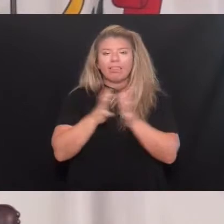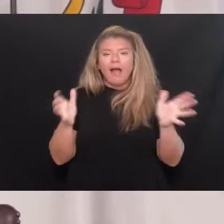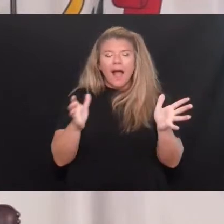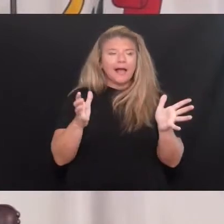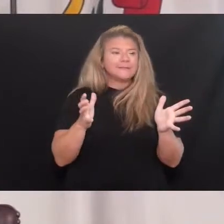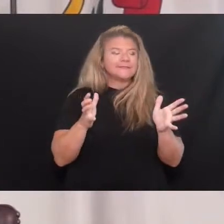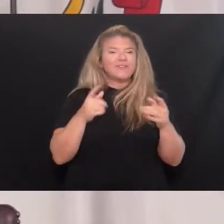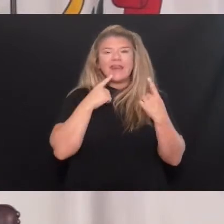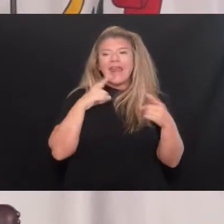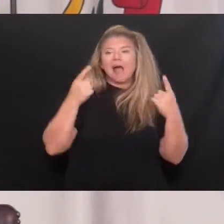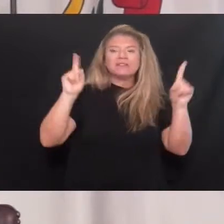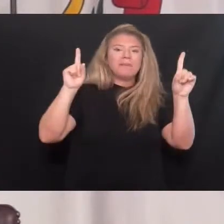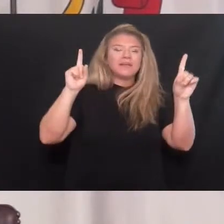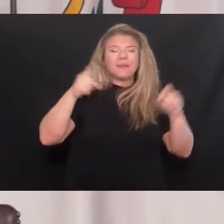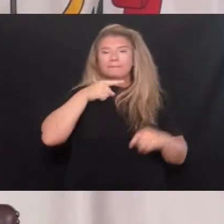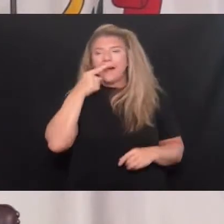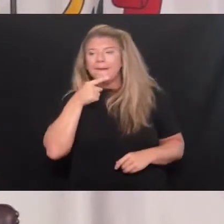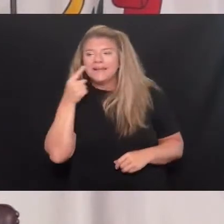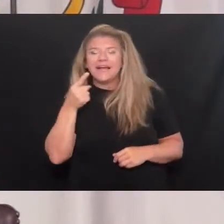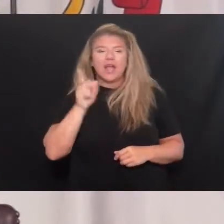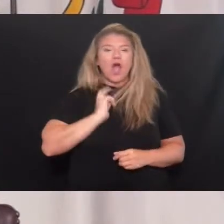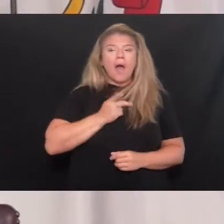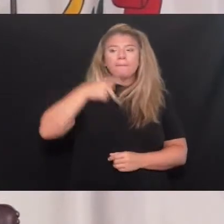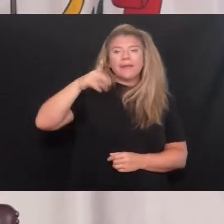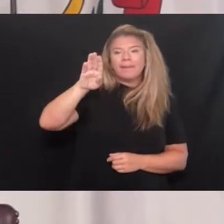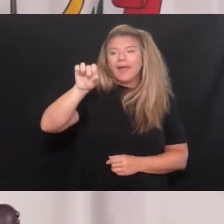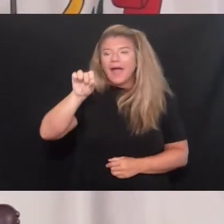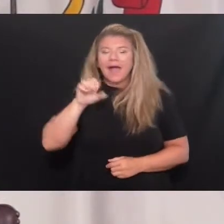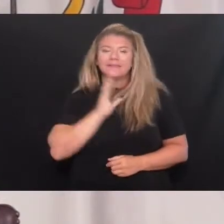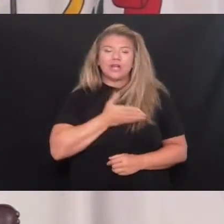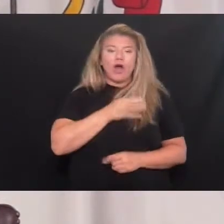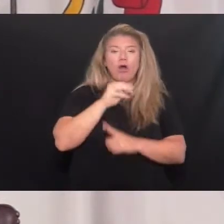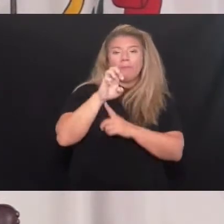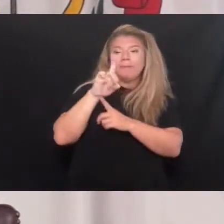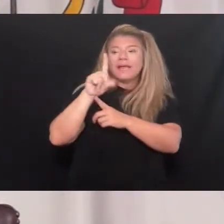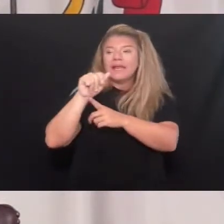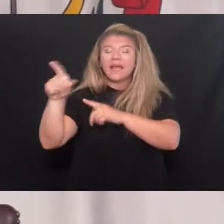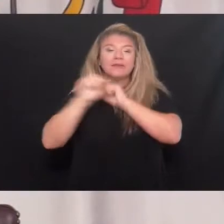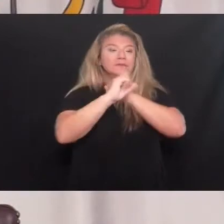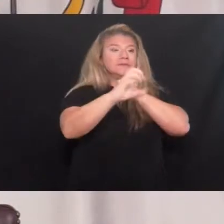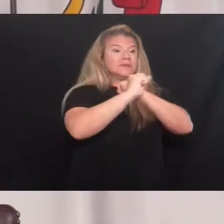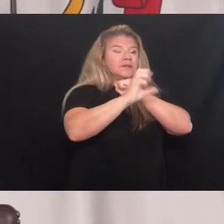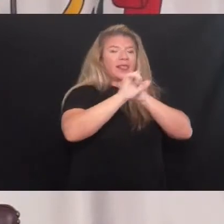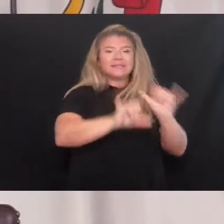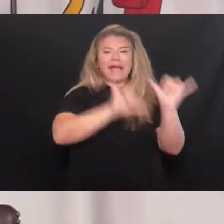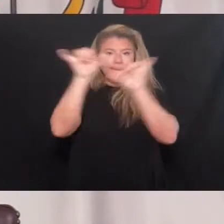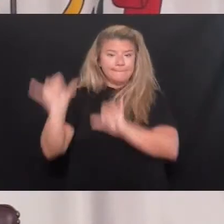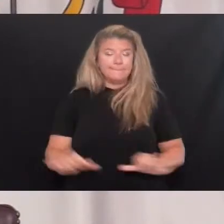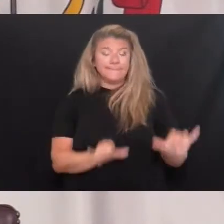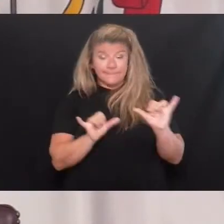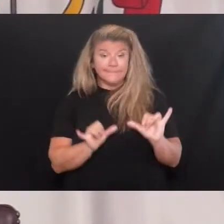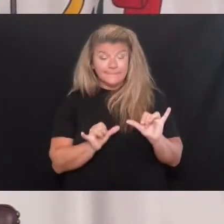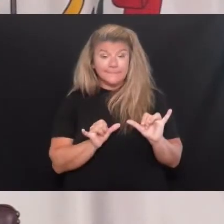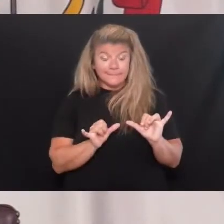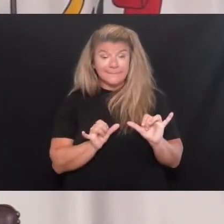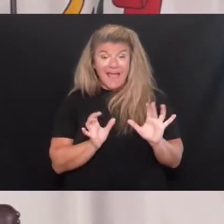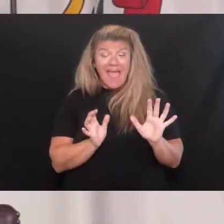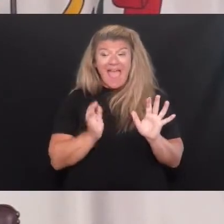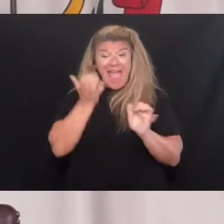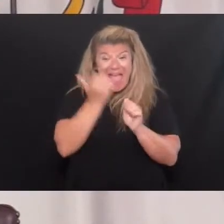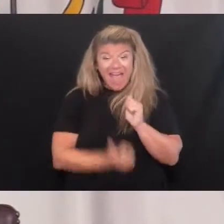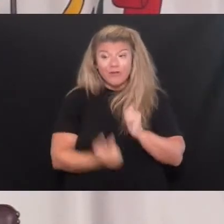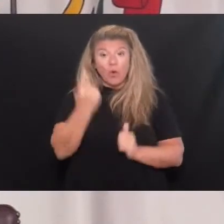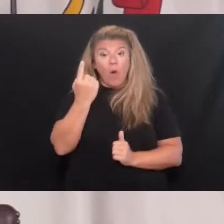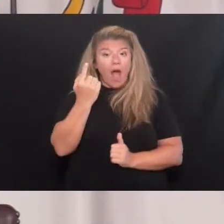you know, announcements and everything. Our broadcasters have stepped up like crazy, and they're doing the same thing. You know, every one of us,